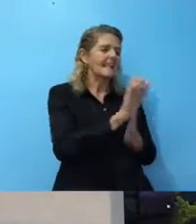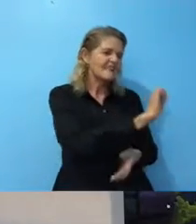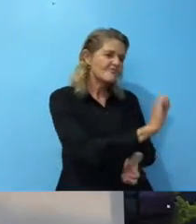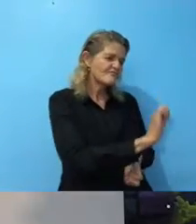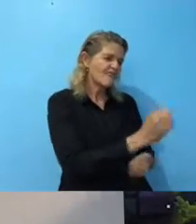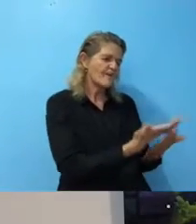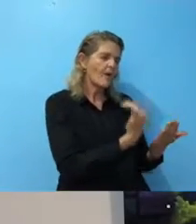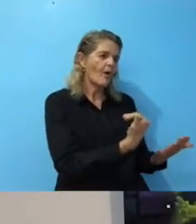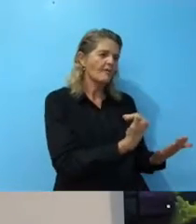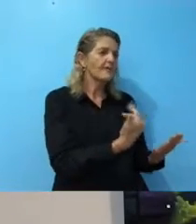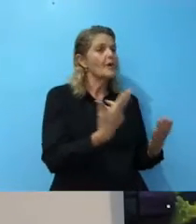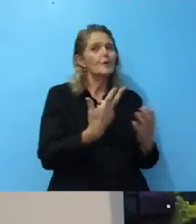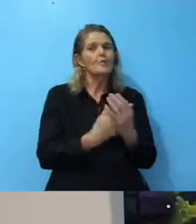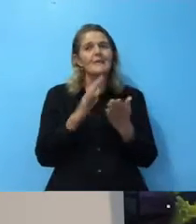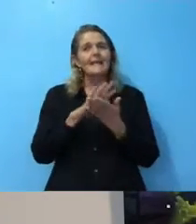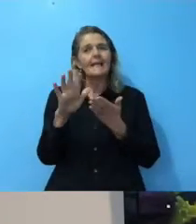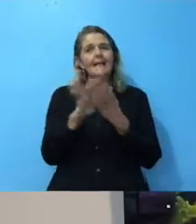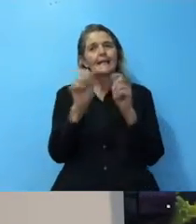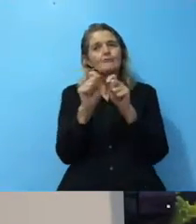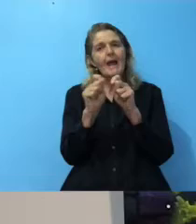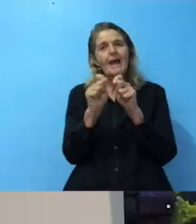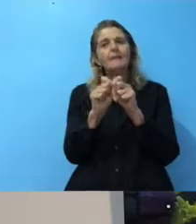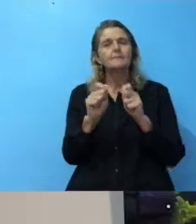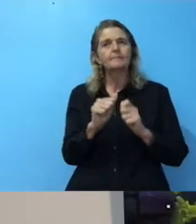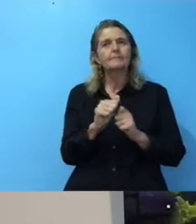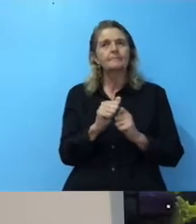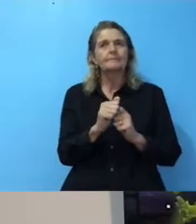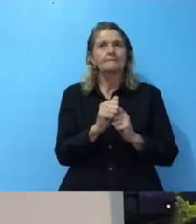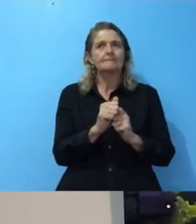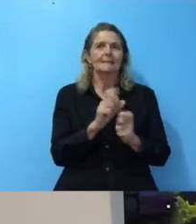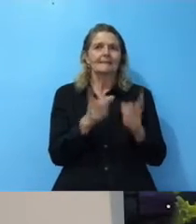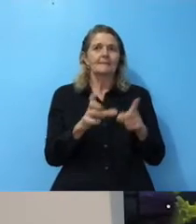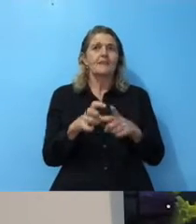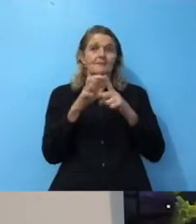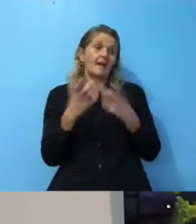easily. Ideally with a clean rag. It's easier said than done.